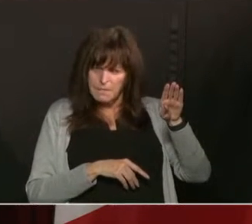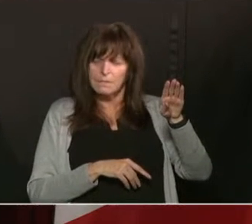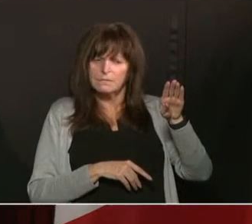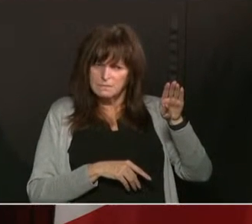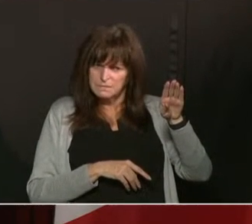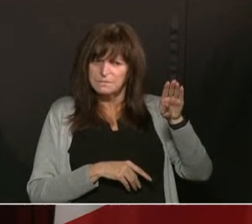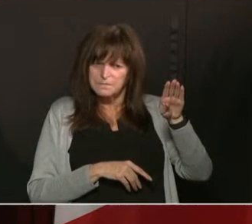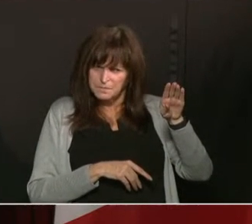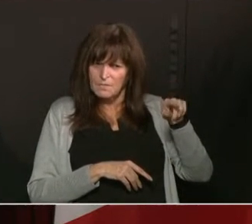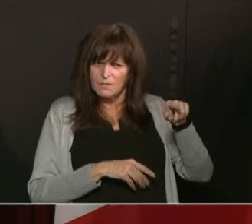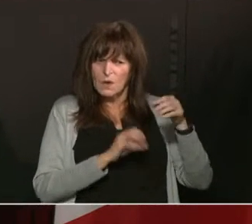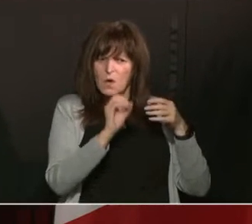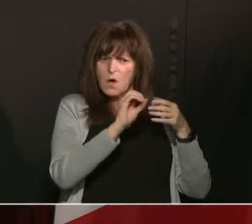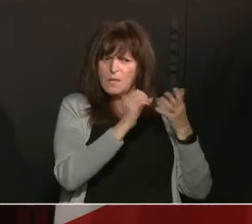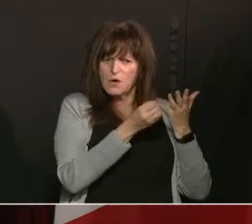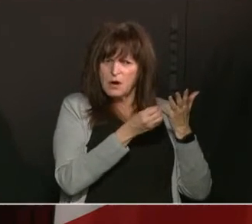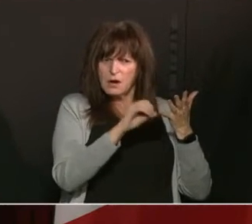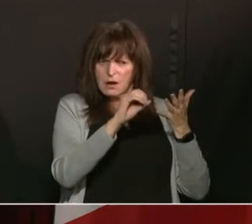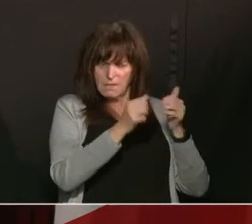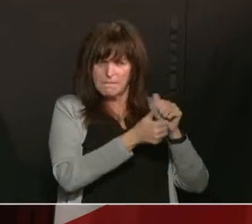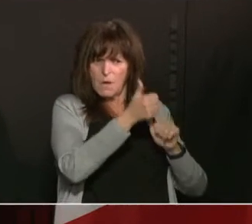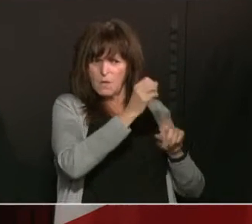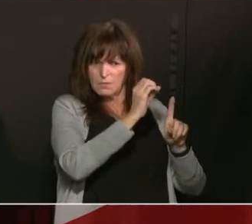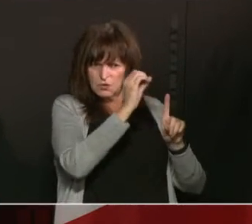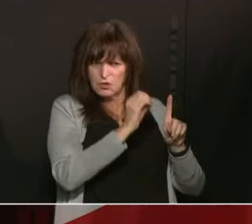what we're seeing in other jurisdictions.